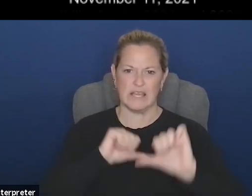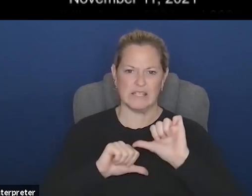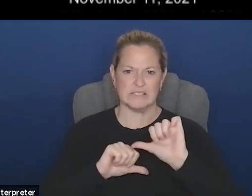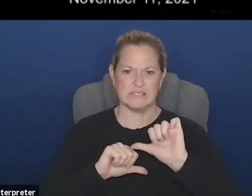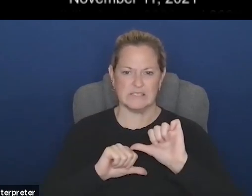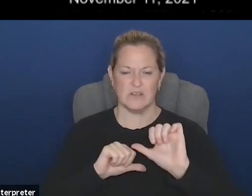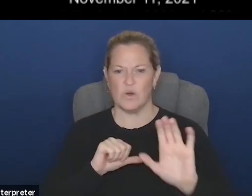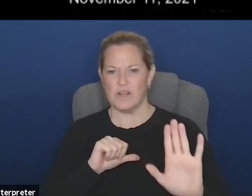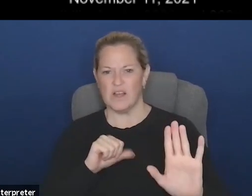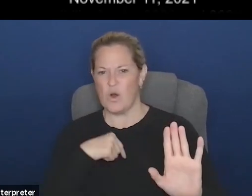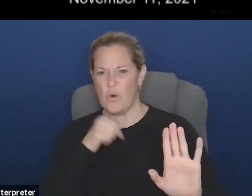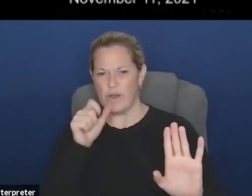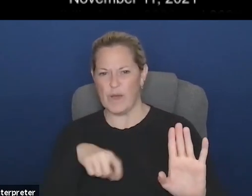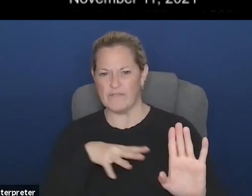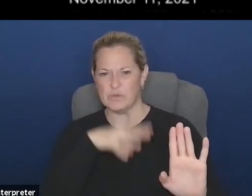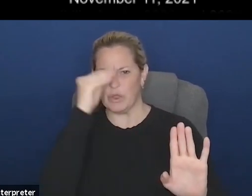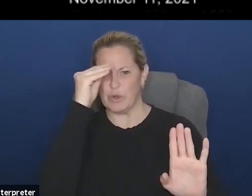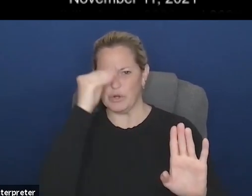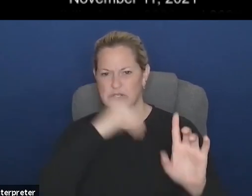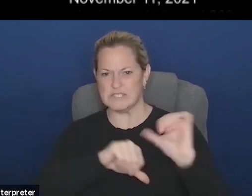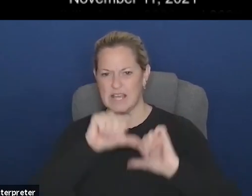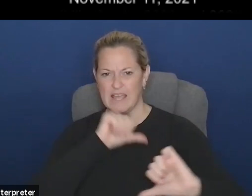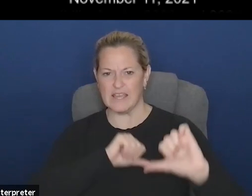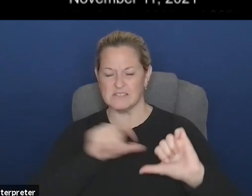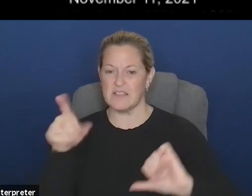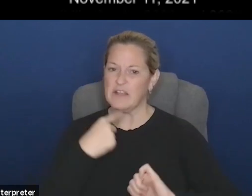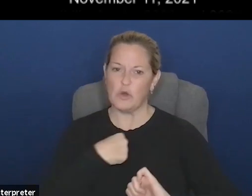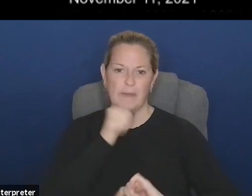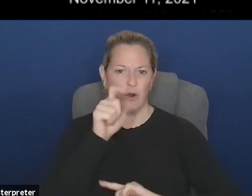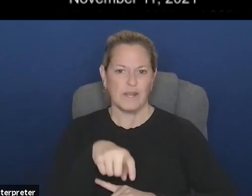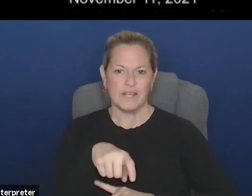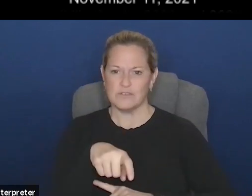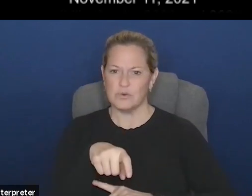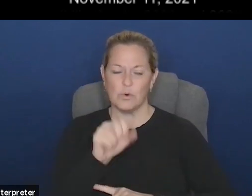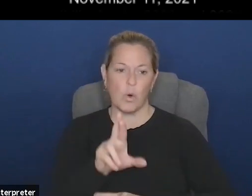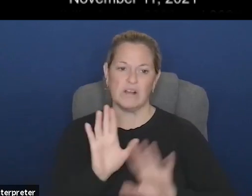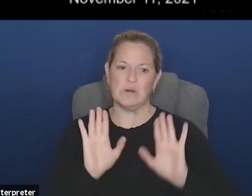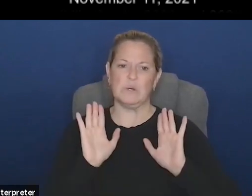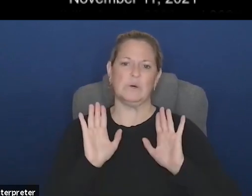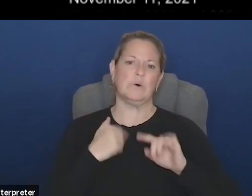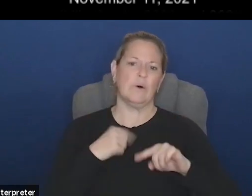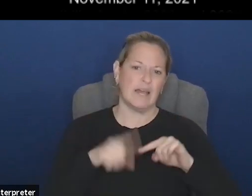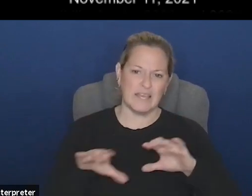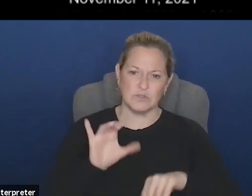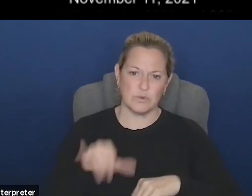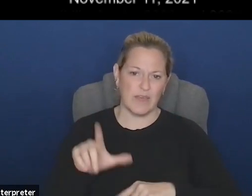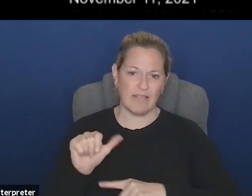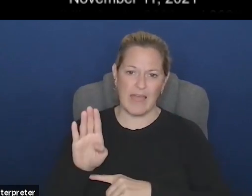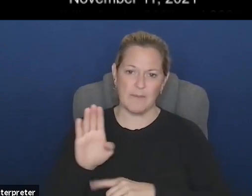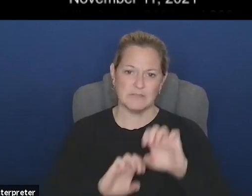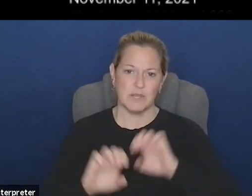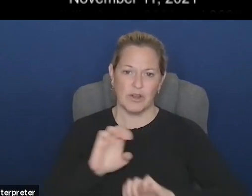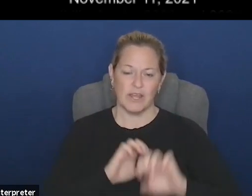somebody tells me I don't have to learn science, or I can't do this lab experiment, or the imposter syndrome question, why am I here?